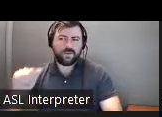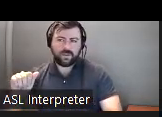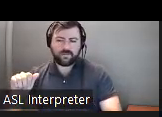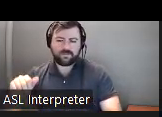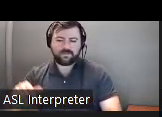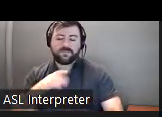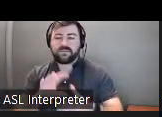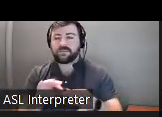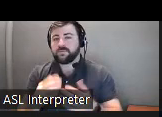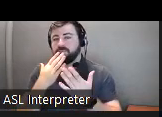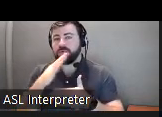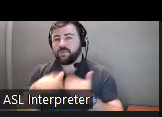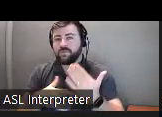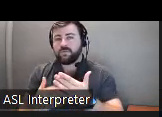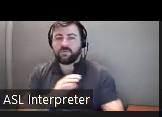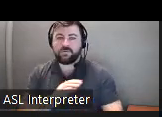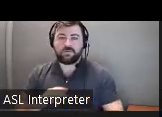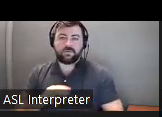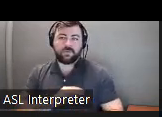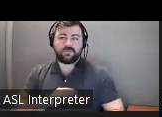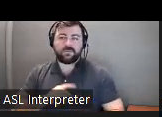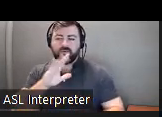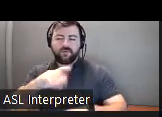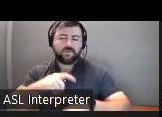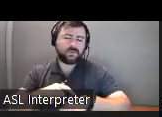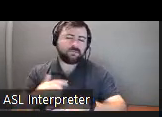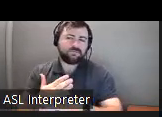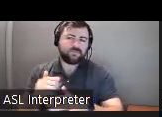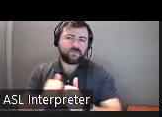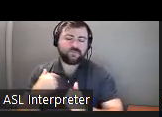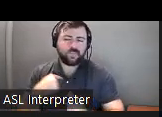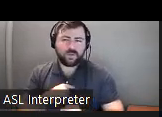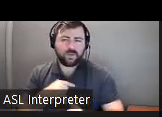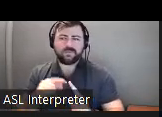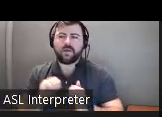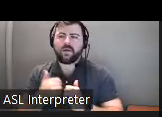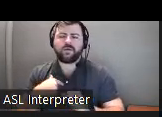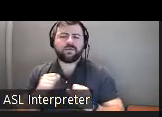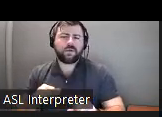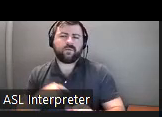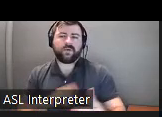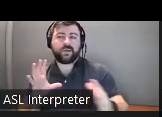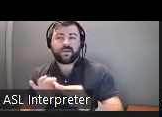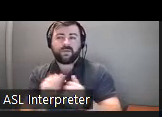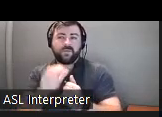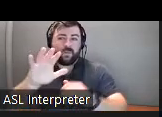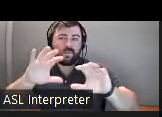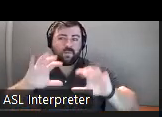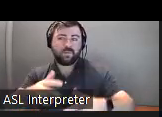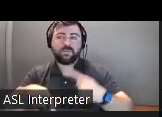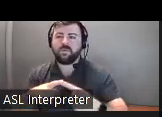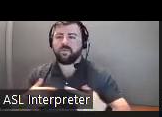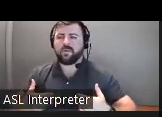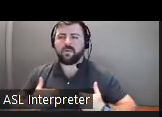says, thank you all council members for sharing your time and expertise with us. How could we connect with your group when we have